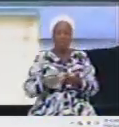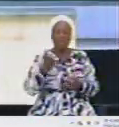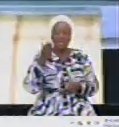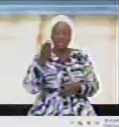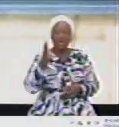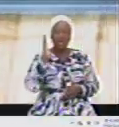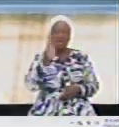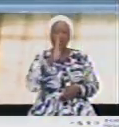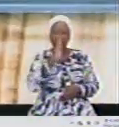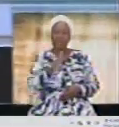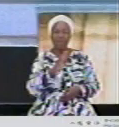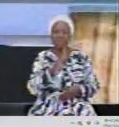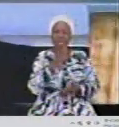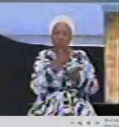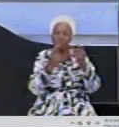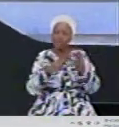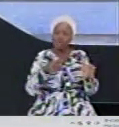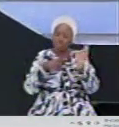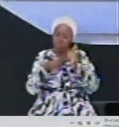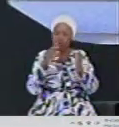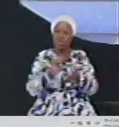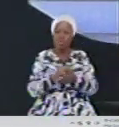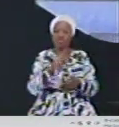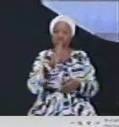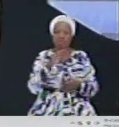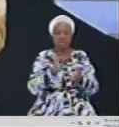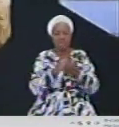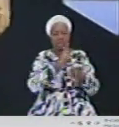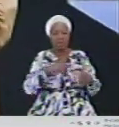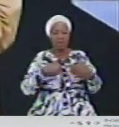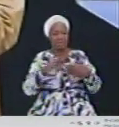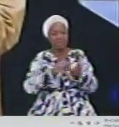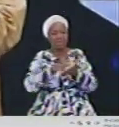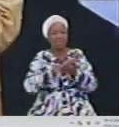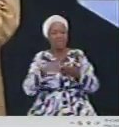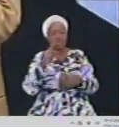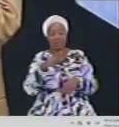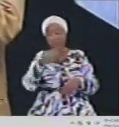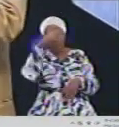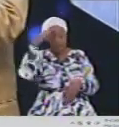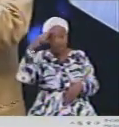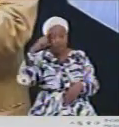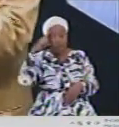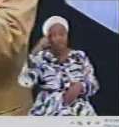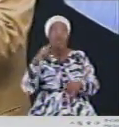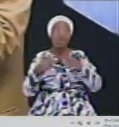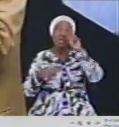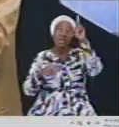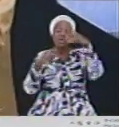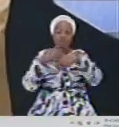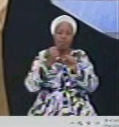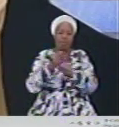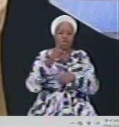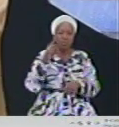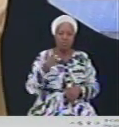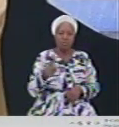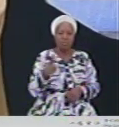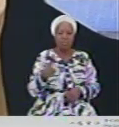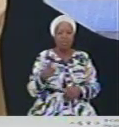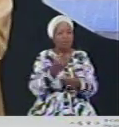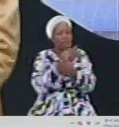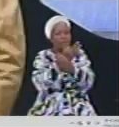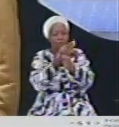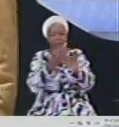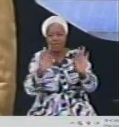the evidence there that the Lord has sanctified you, because he makes you